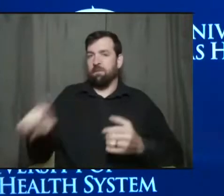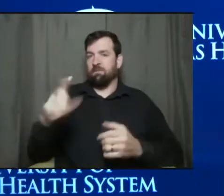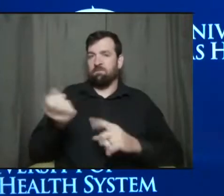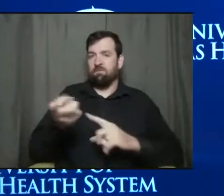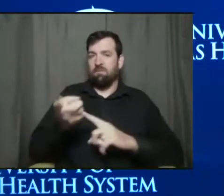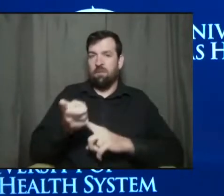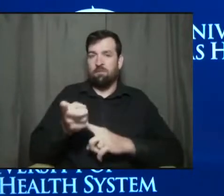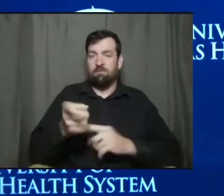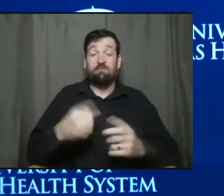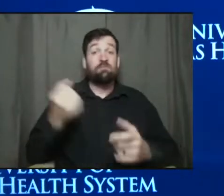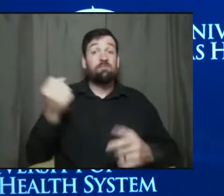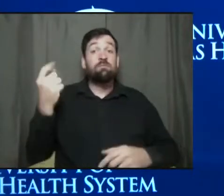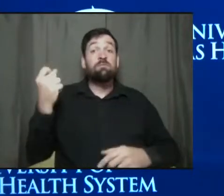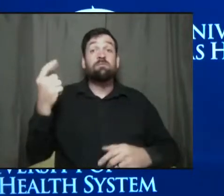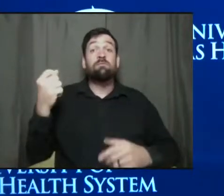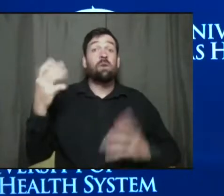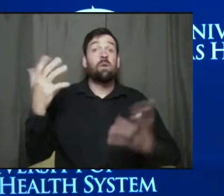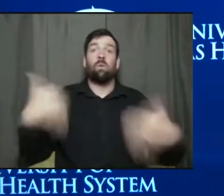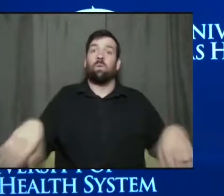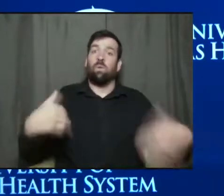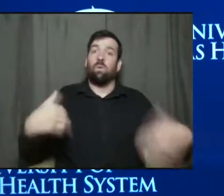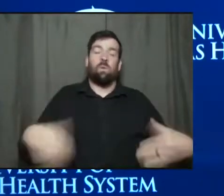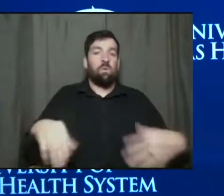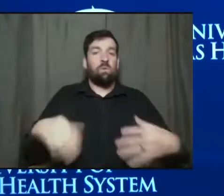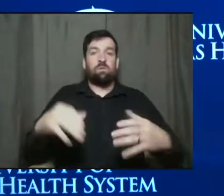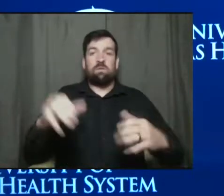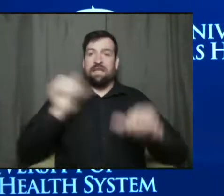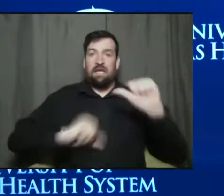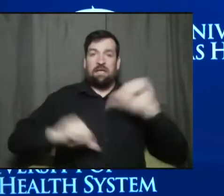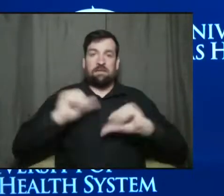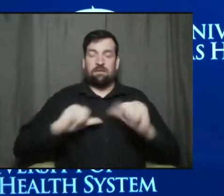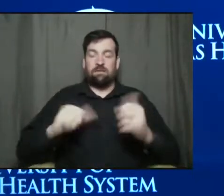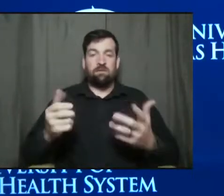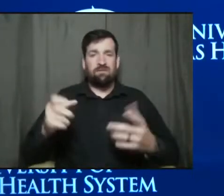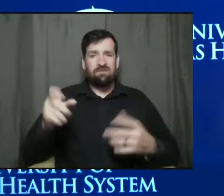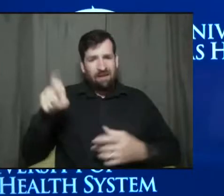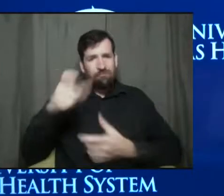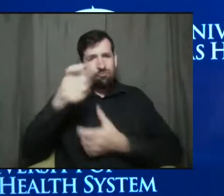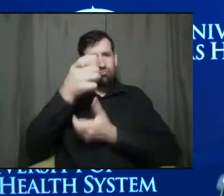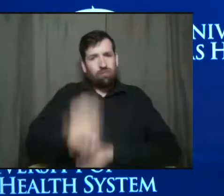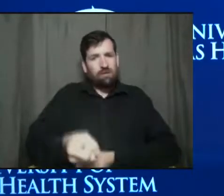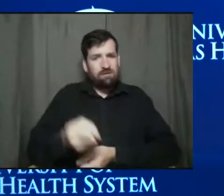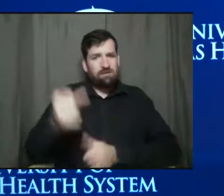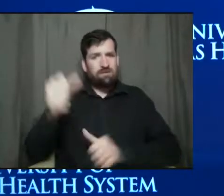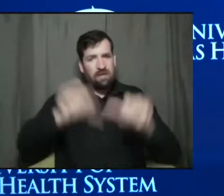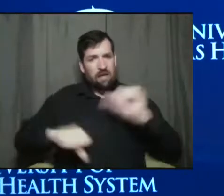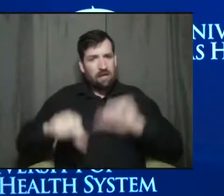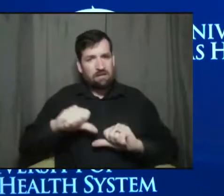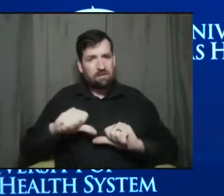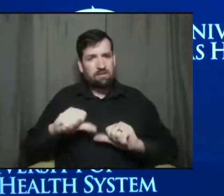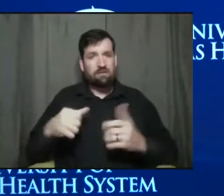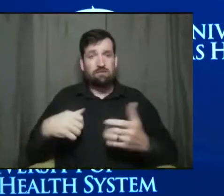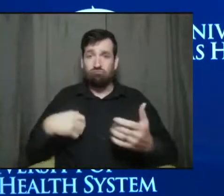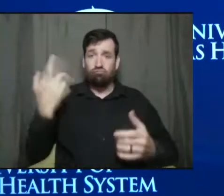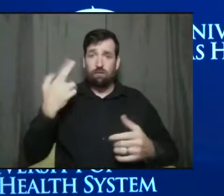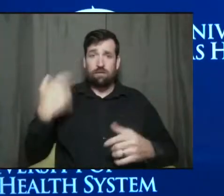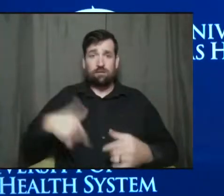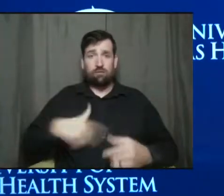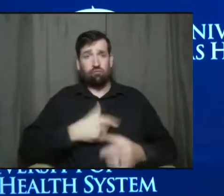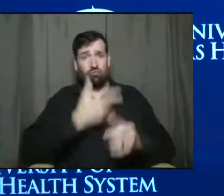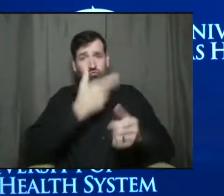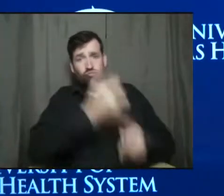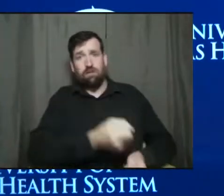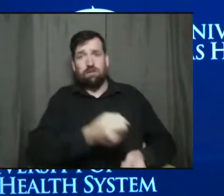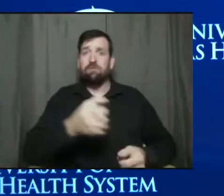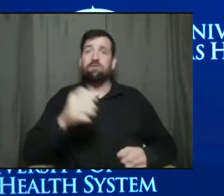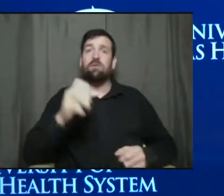miracle of science. You know, we've said before, you gotta trust the science. There's a reason we all trust Mr. Spock, right? Because